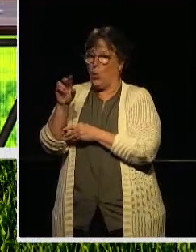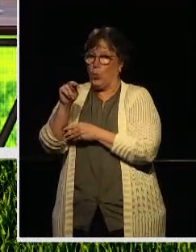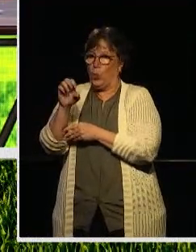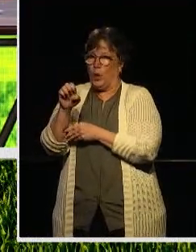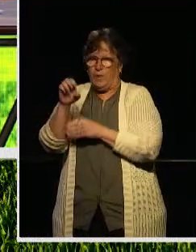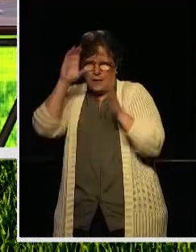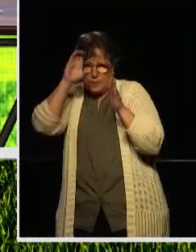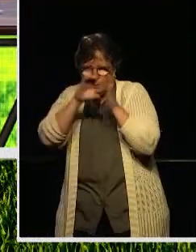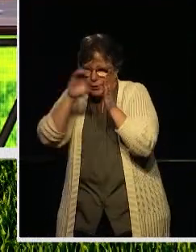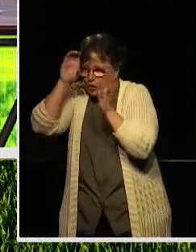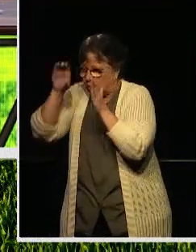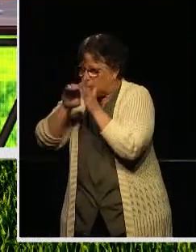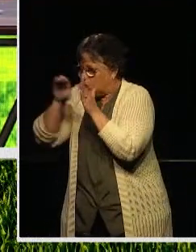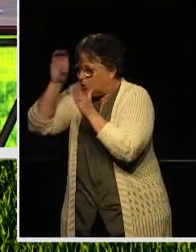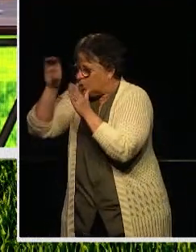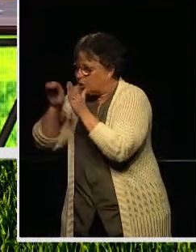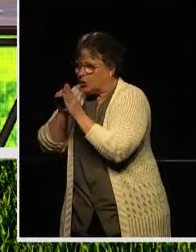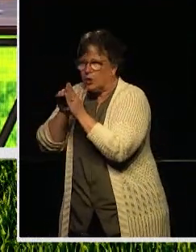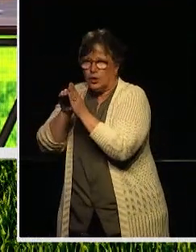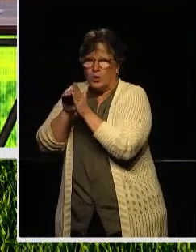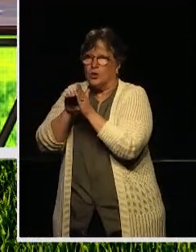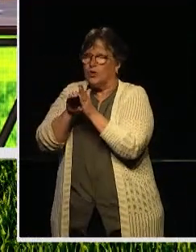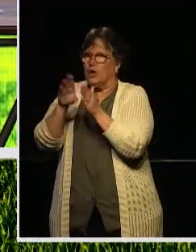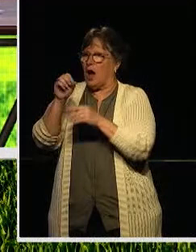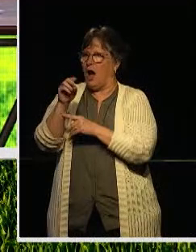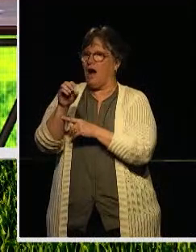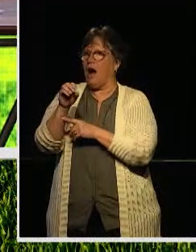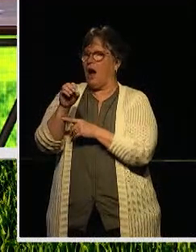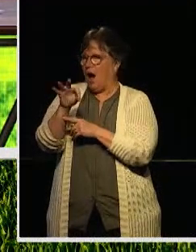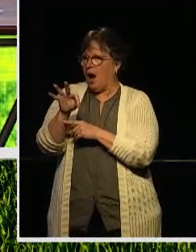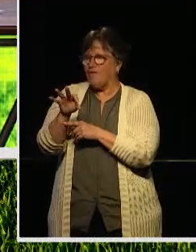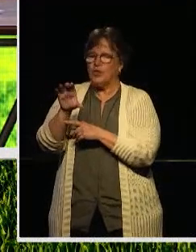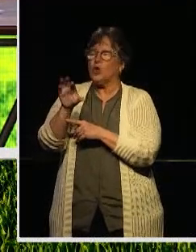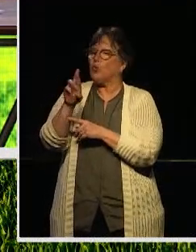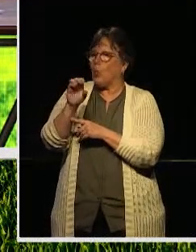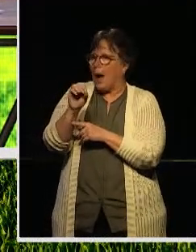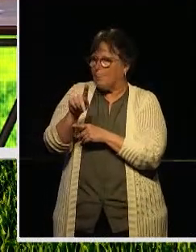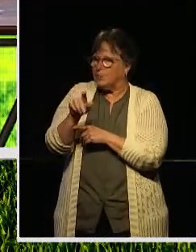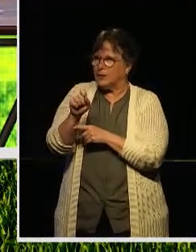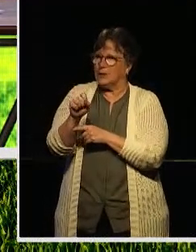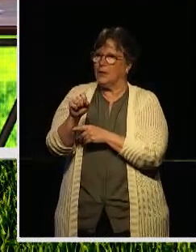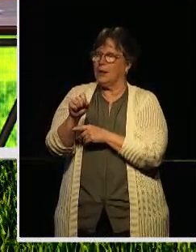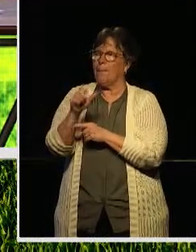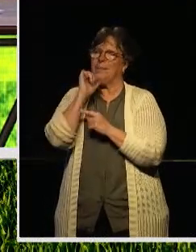crops or something like that, but they're not yet to the point where they're integrated into a whole